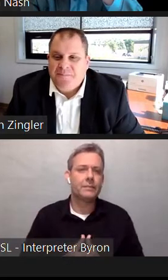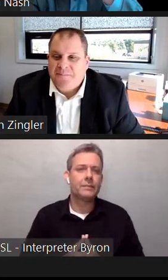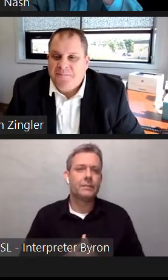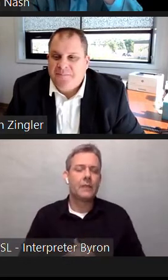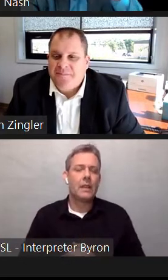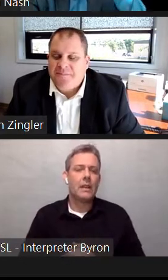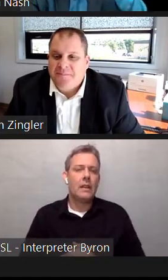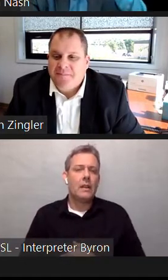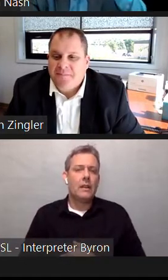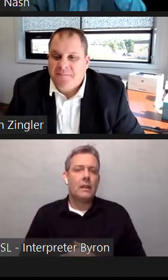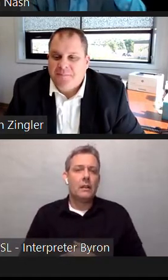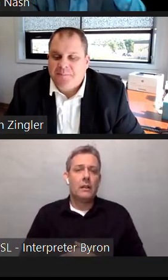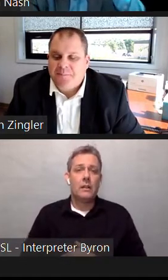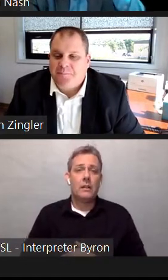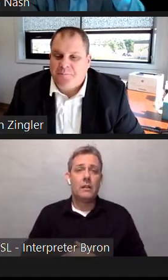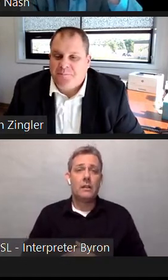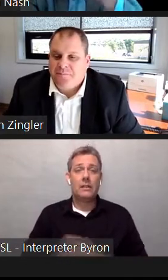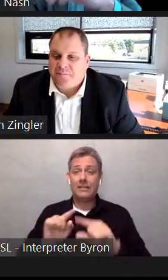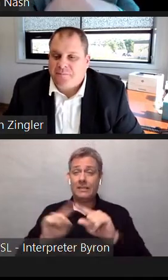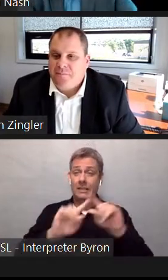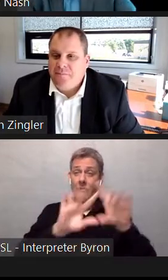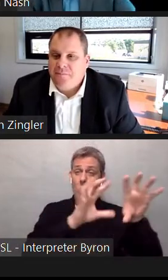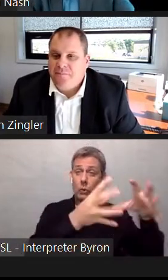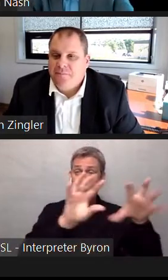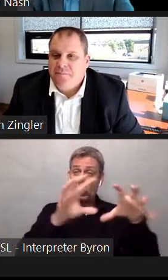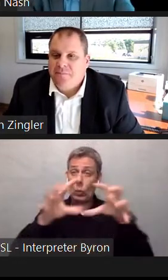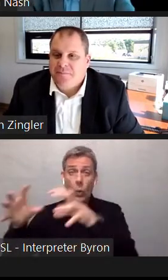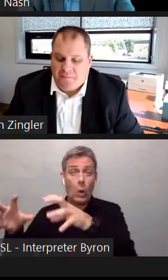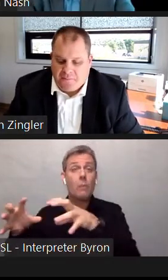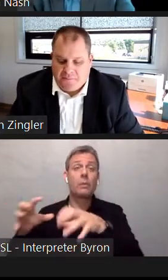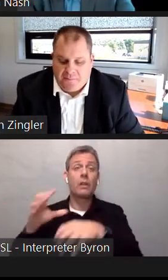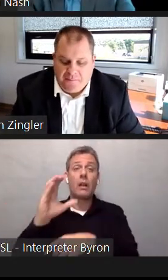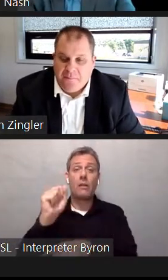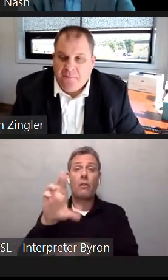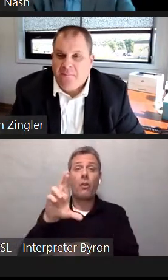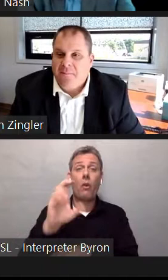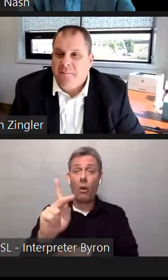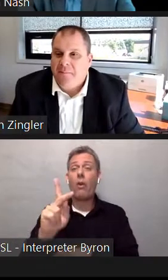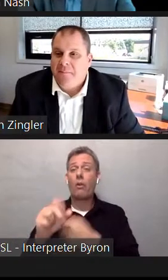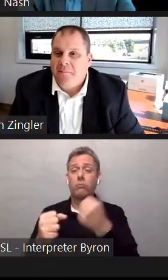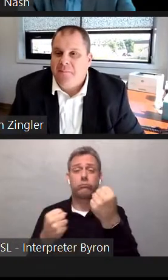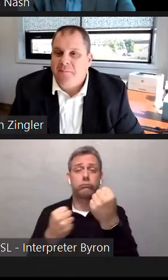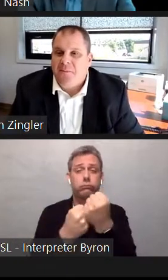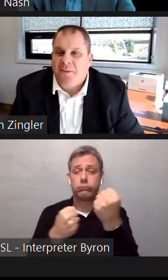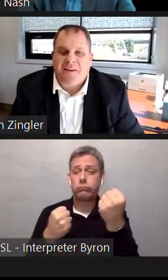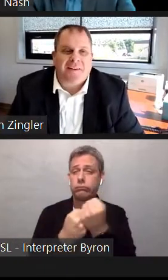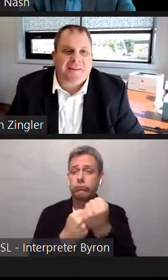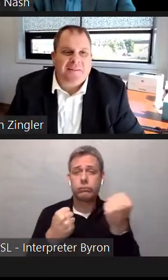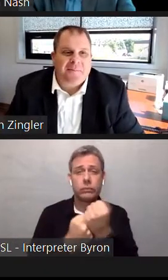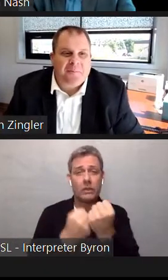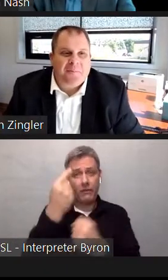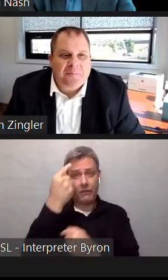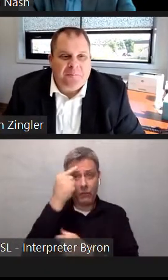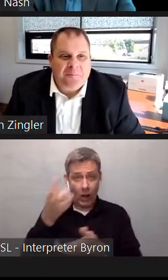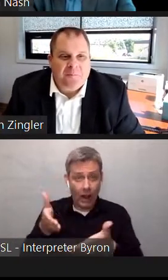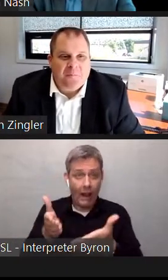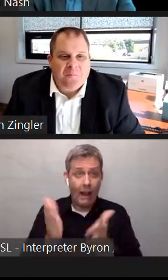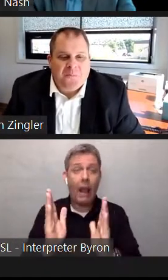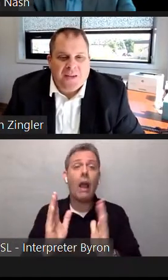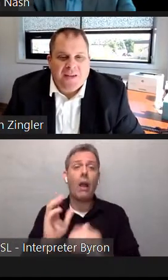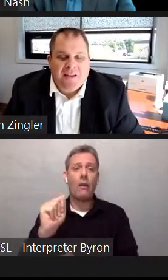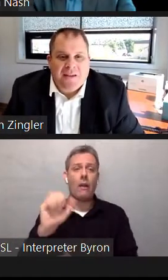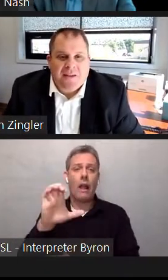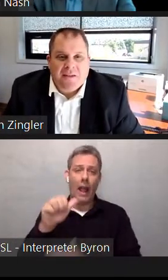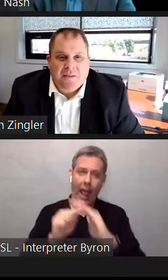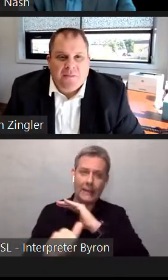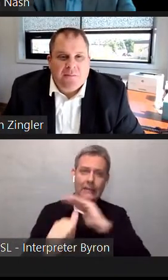And the chapters of the ARC advocated significantly to allow for access to vaccines. And so with that, our panelists will